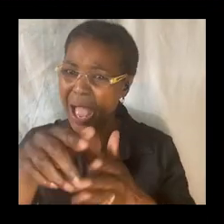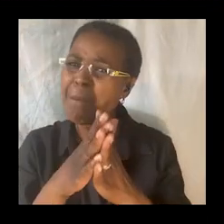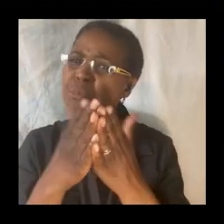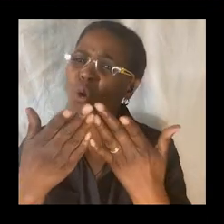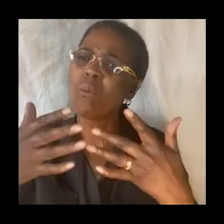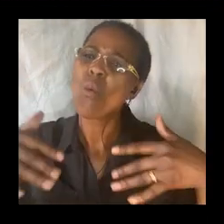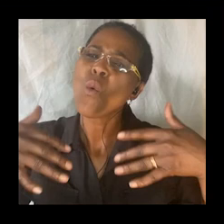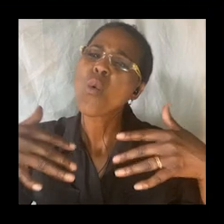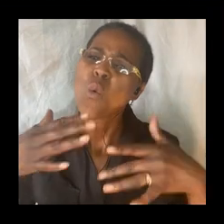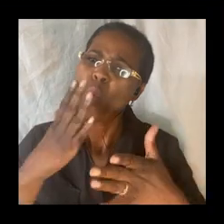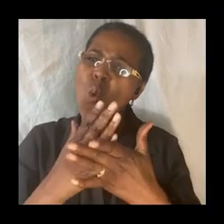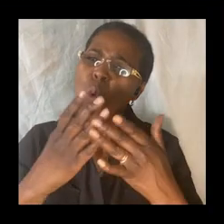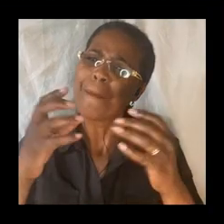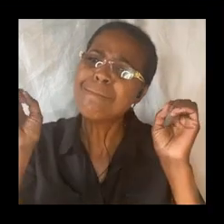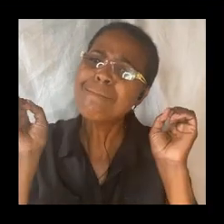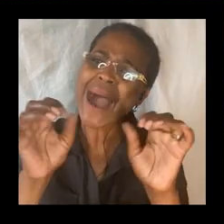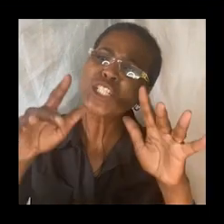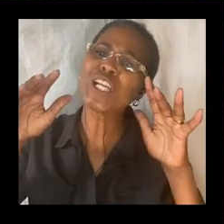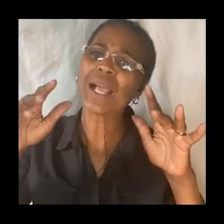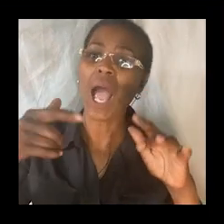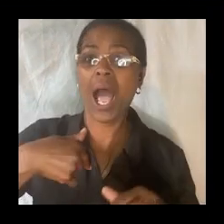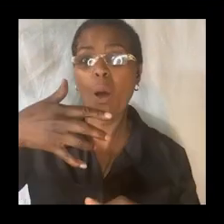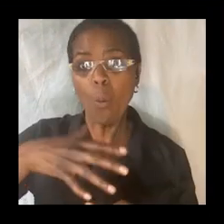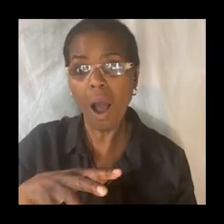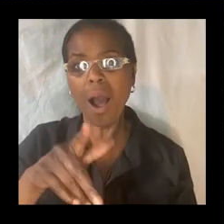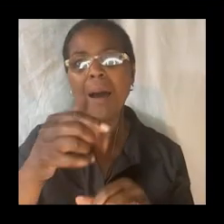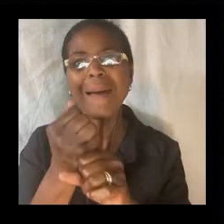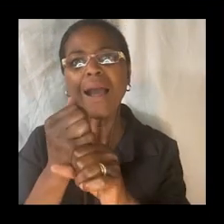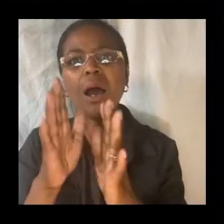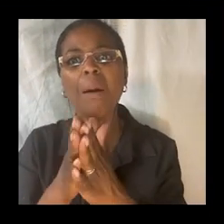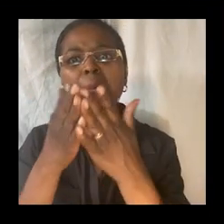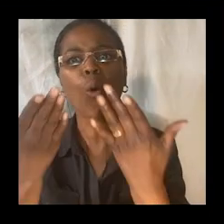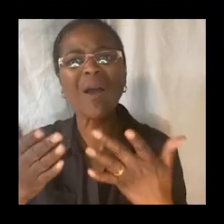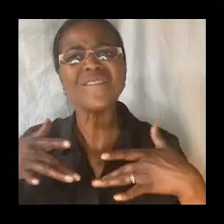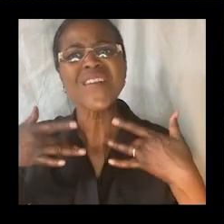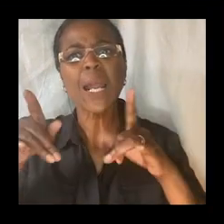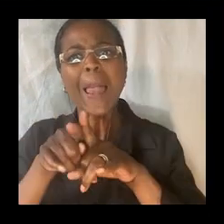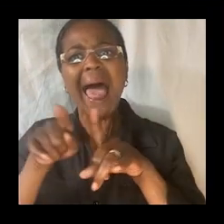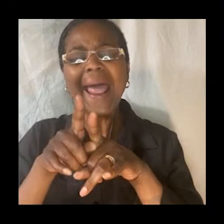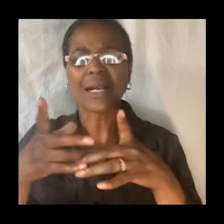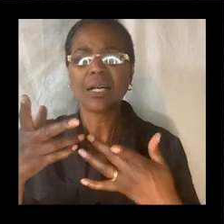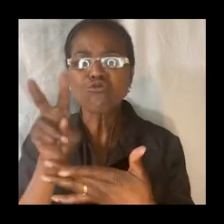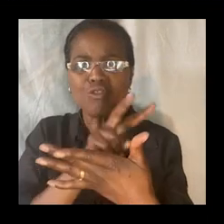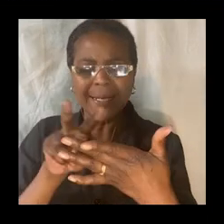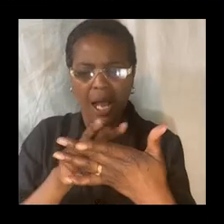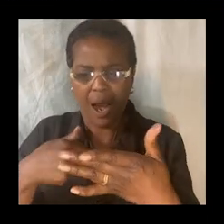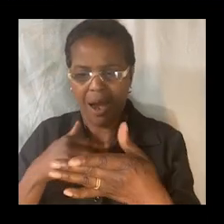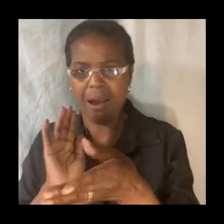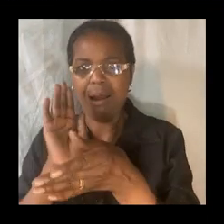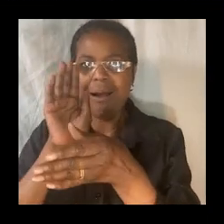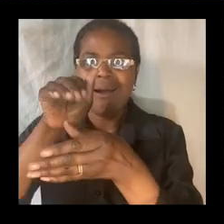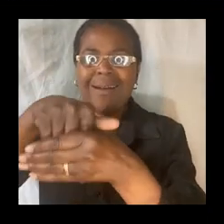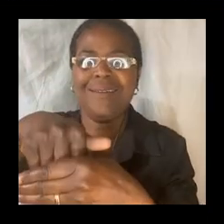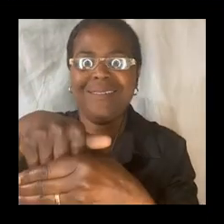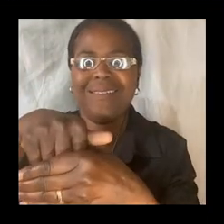as this one. And I wanted to make a book that the reader, it feels like a stage that they're entering and they are a participant